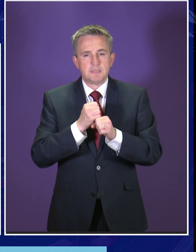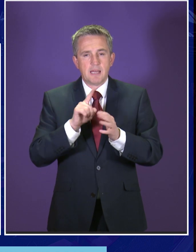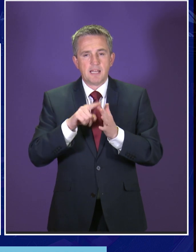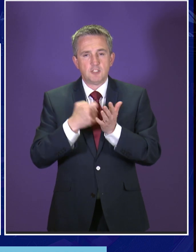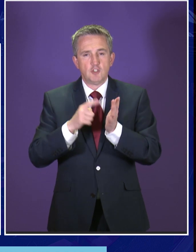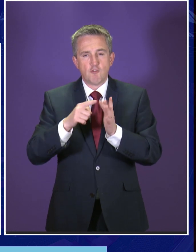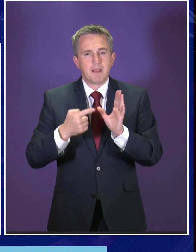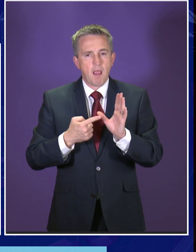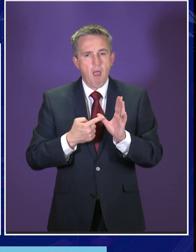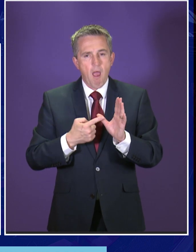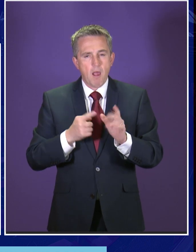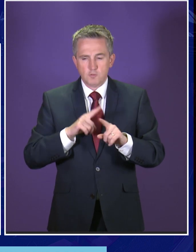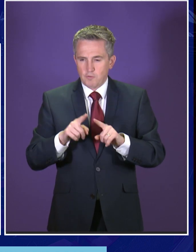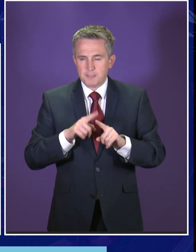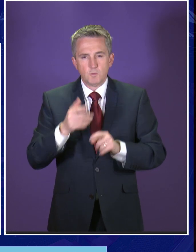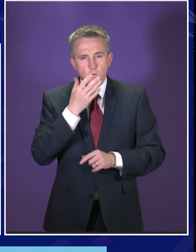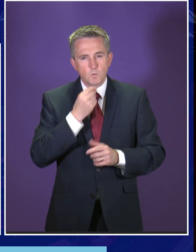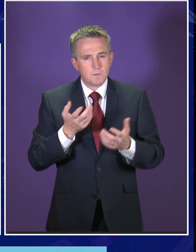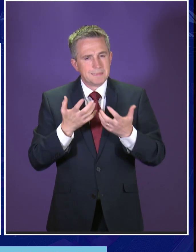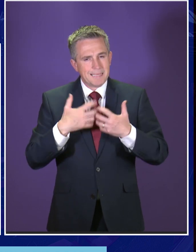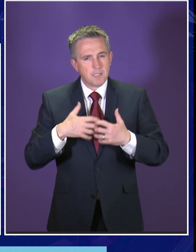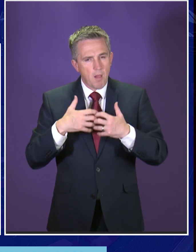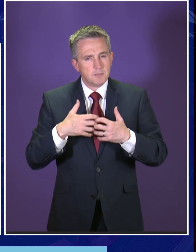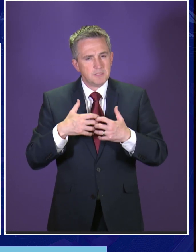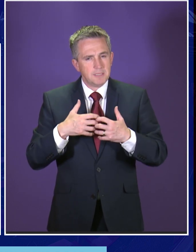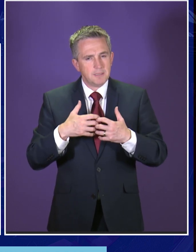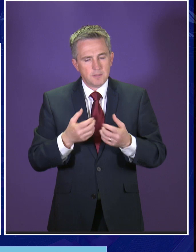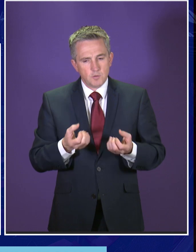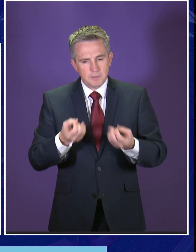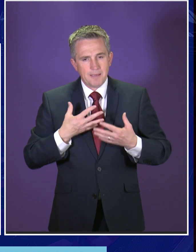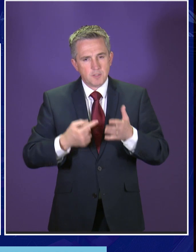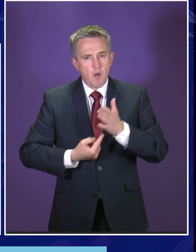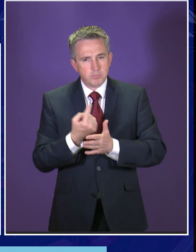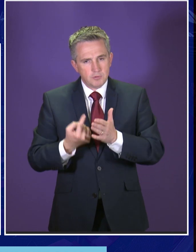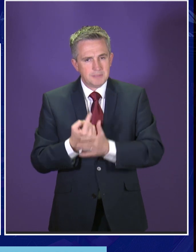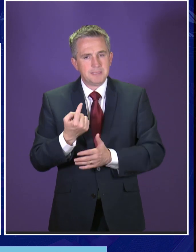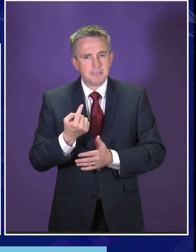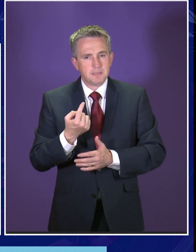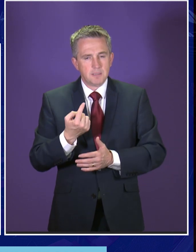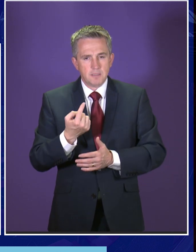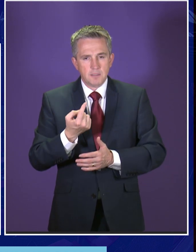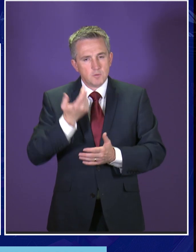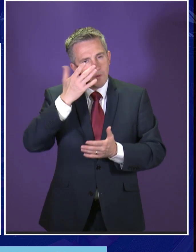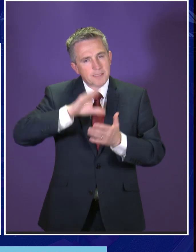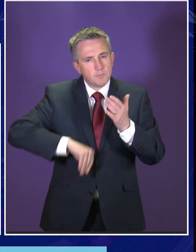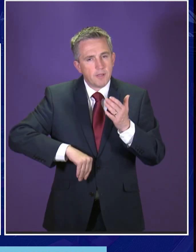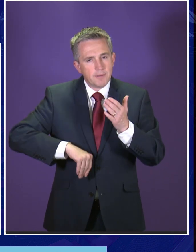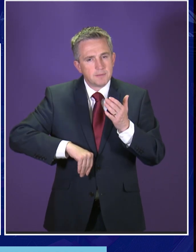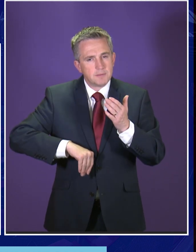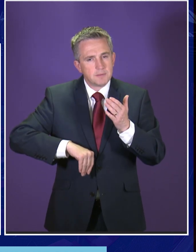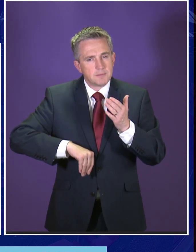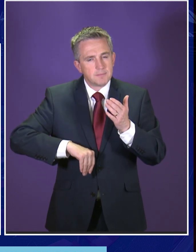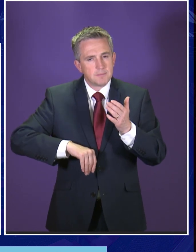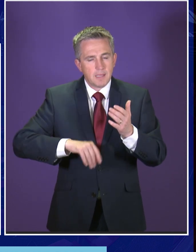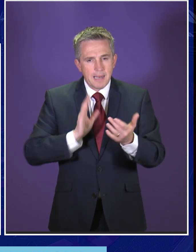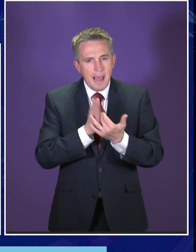value of technology and digital space to provide opportunities to citizens to experience and